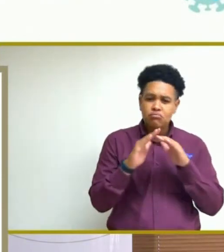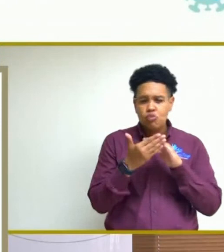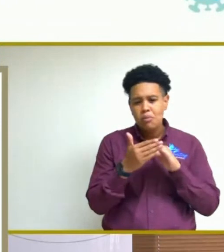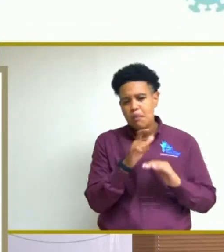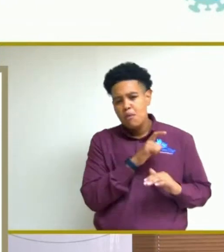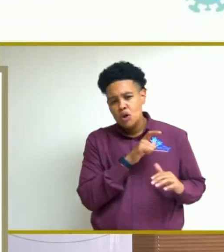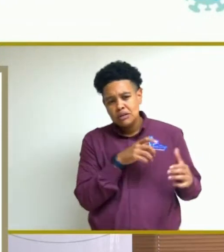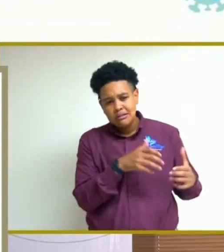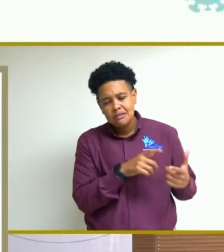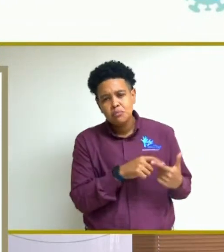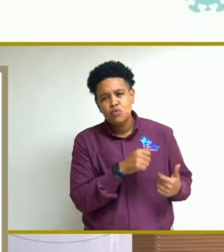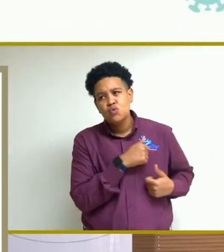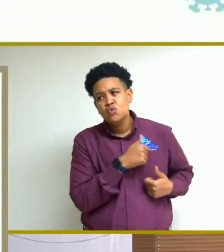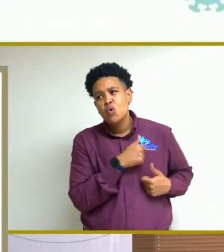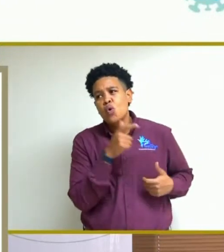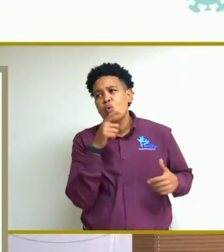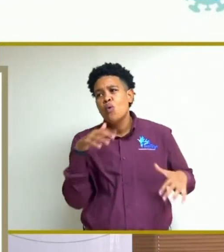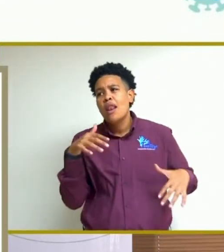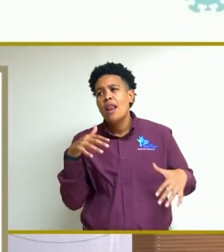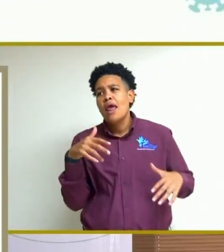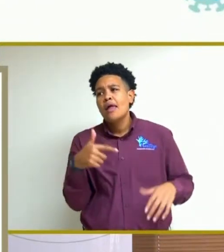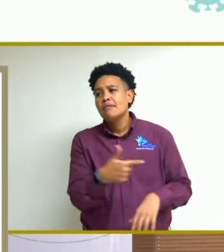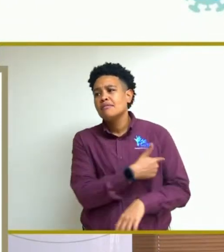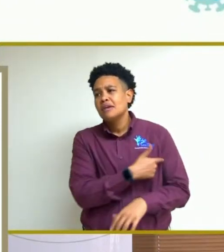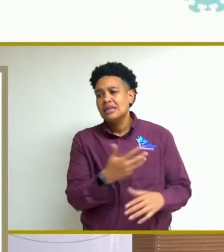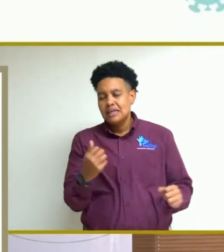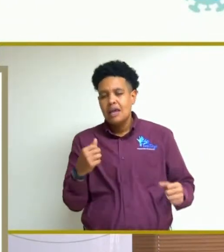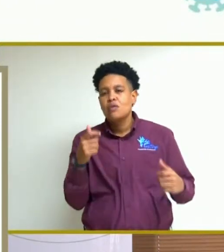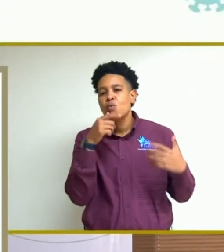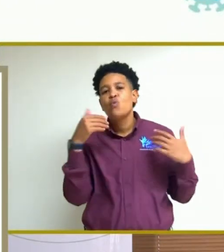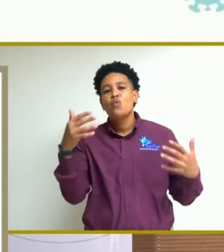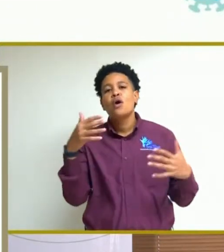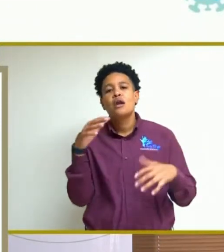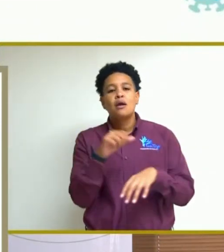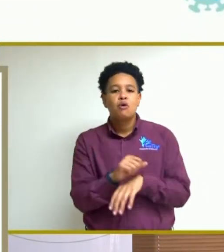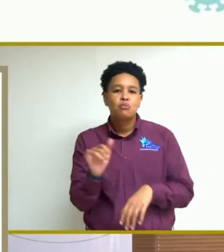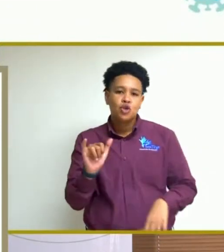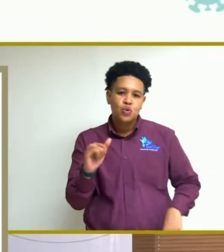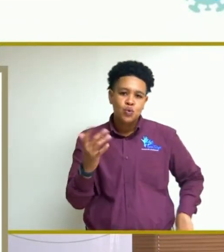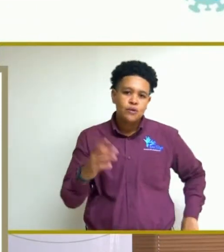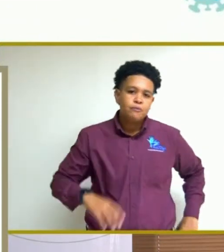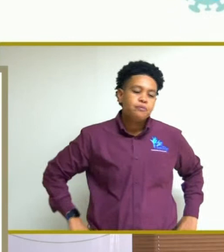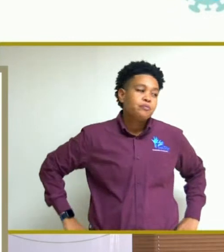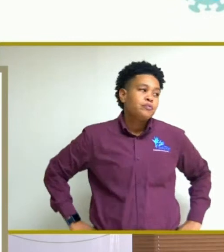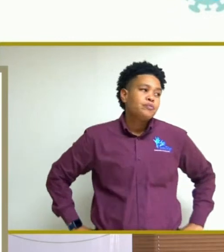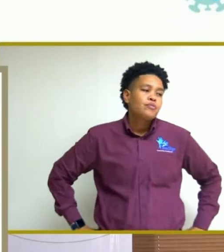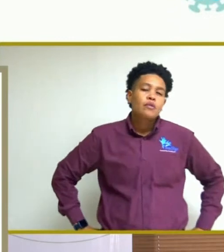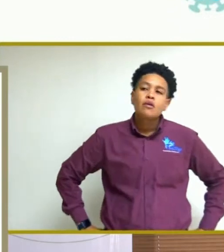Constabulary Force and JDF officers who have also made appointments on the system.